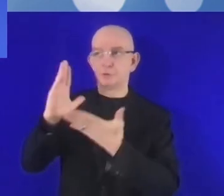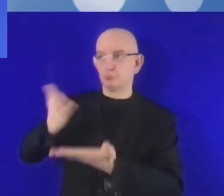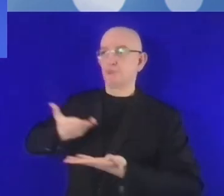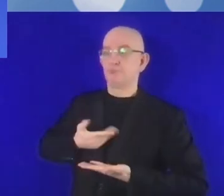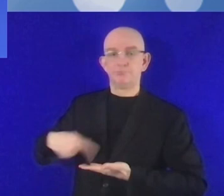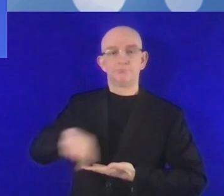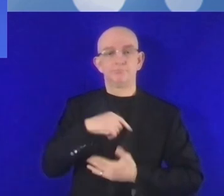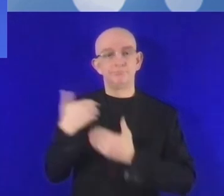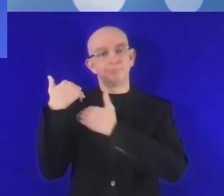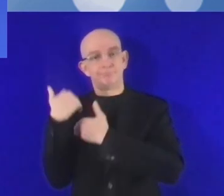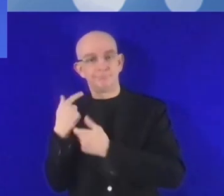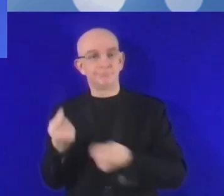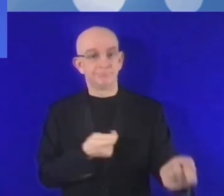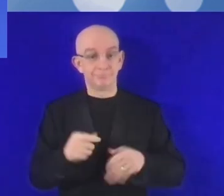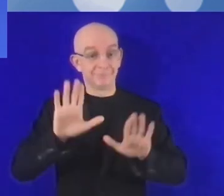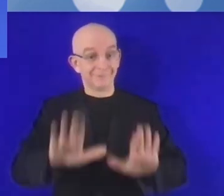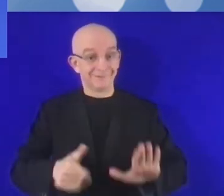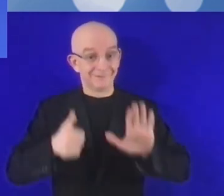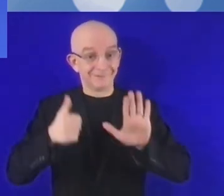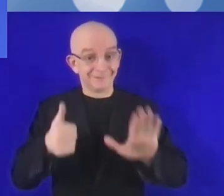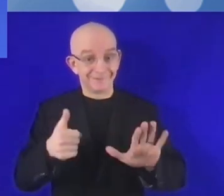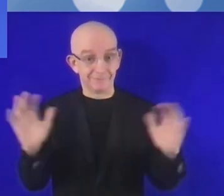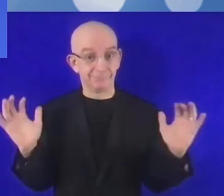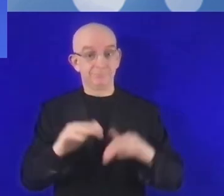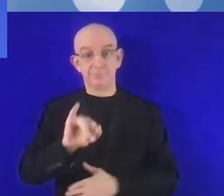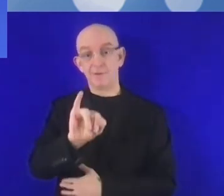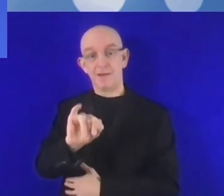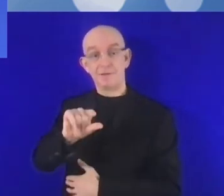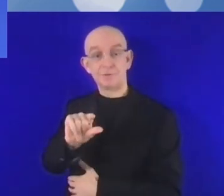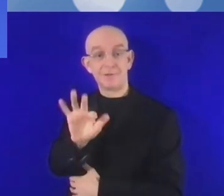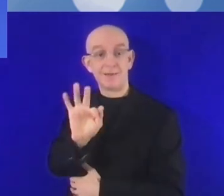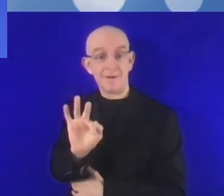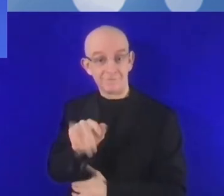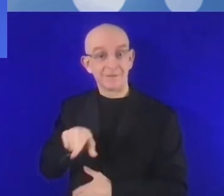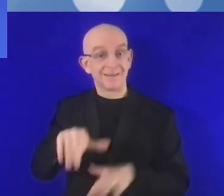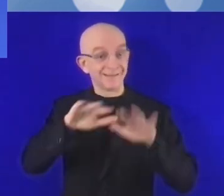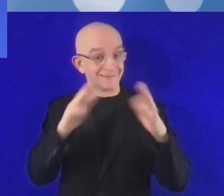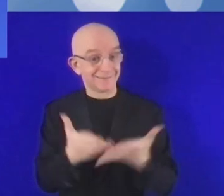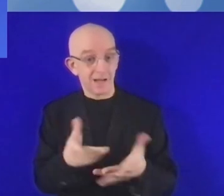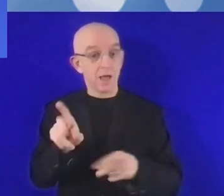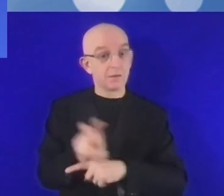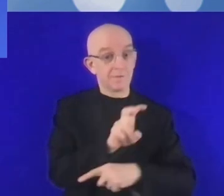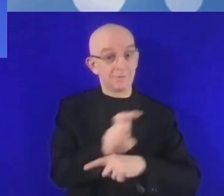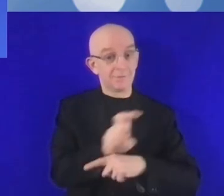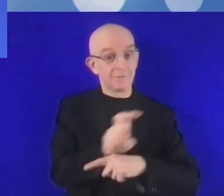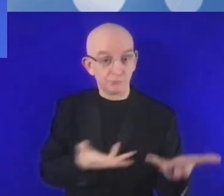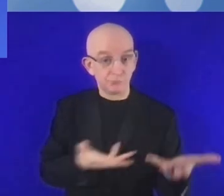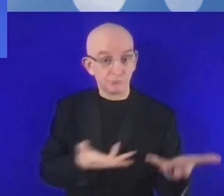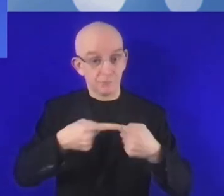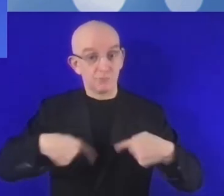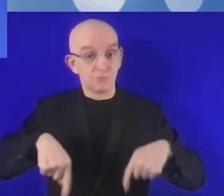Forum, its 16th edition. We no longer